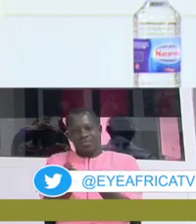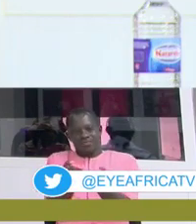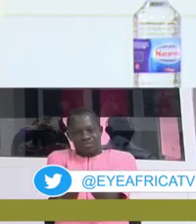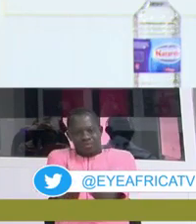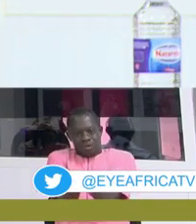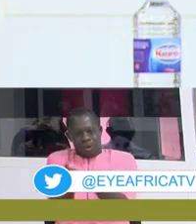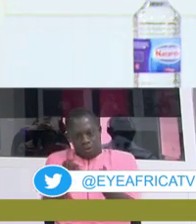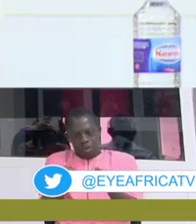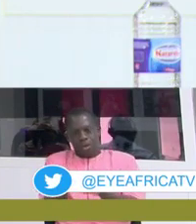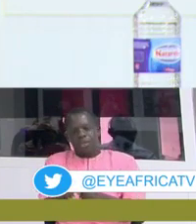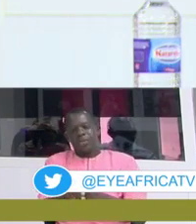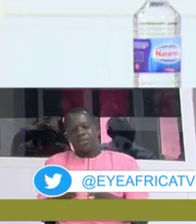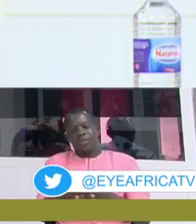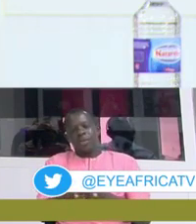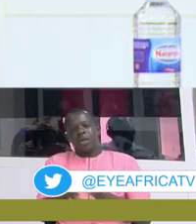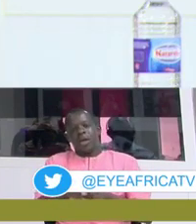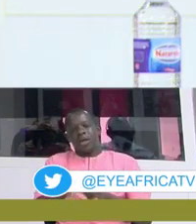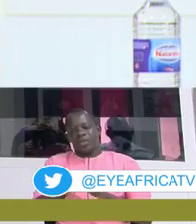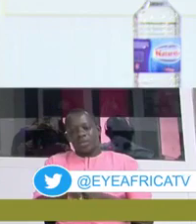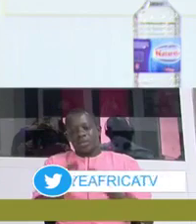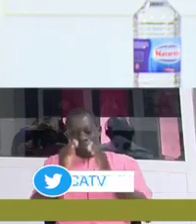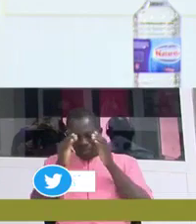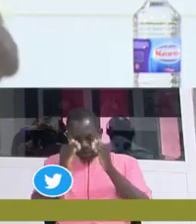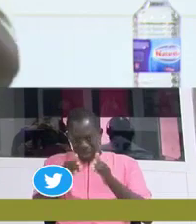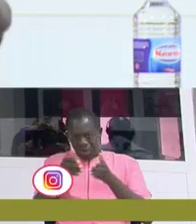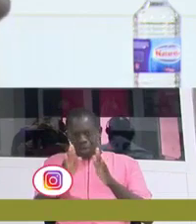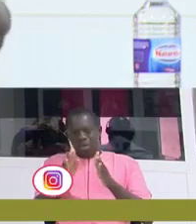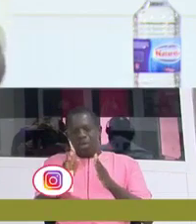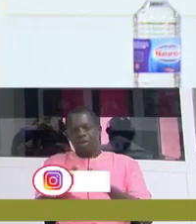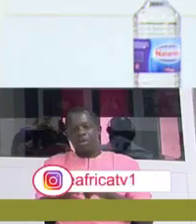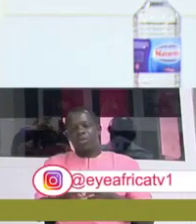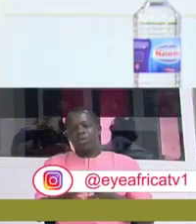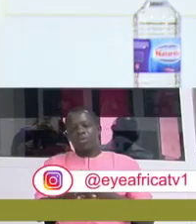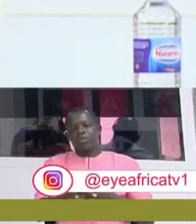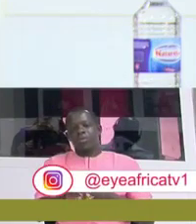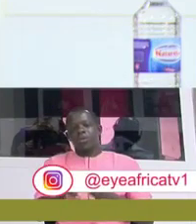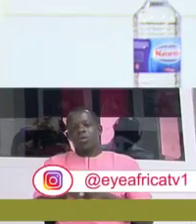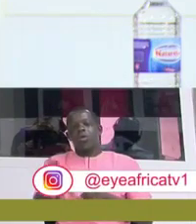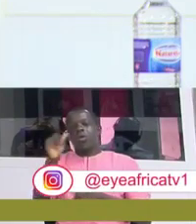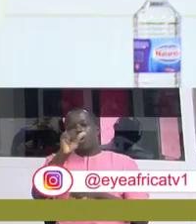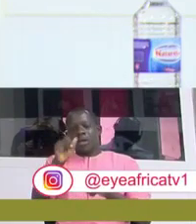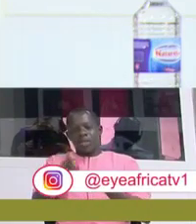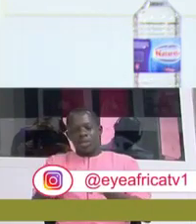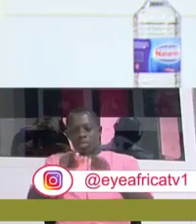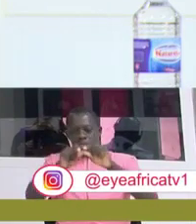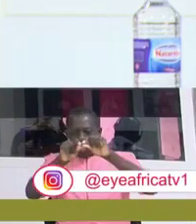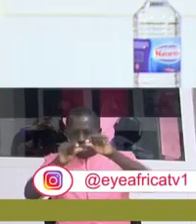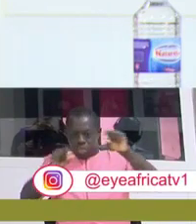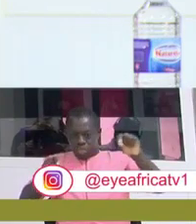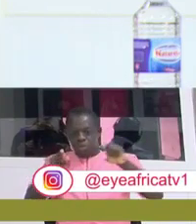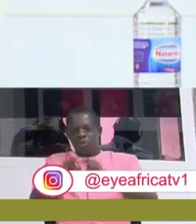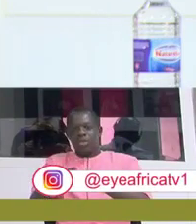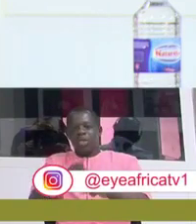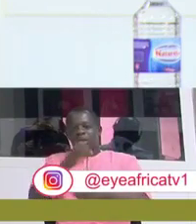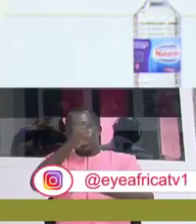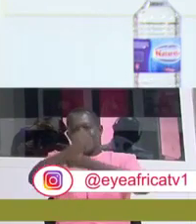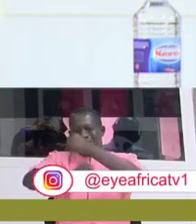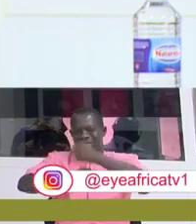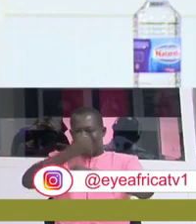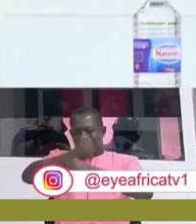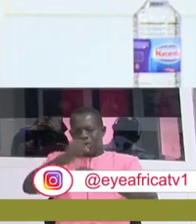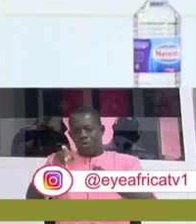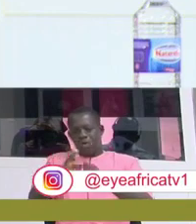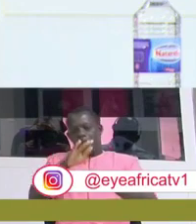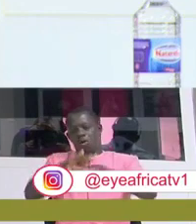My legs will be stretched. And I'll bend down. The robe that they used to tie